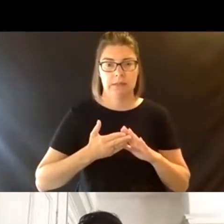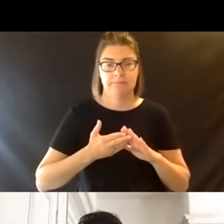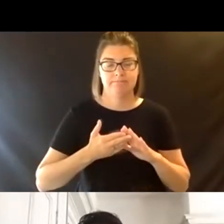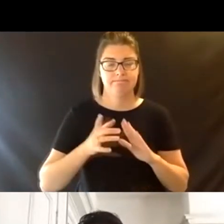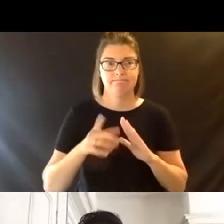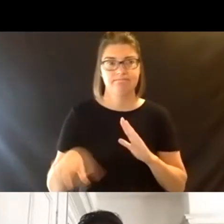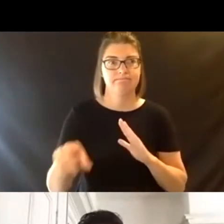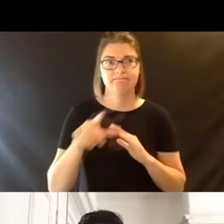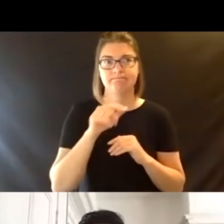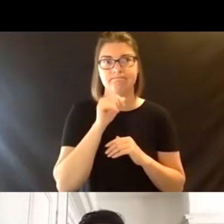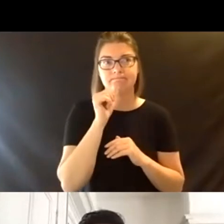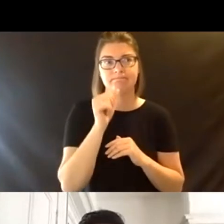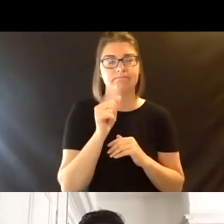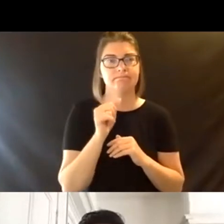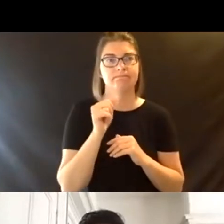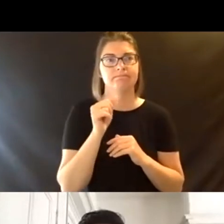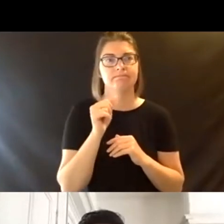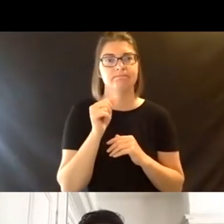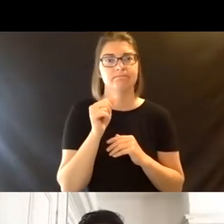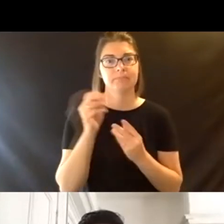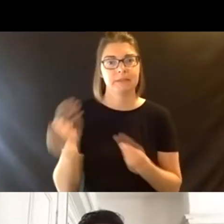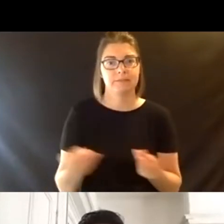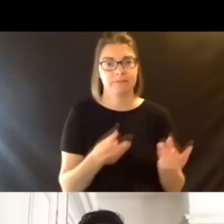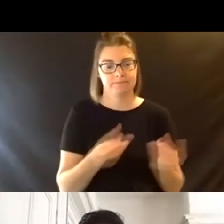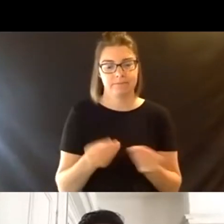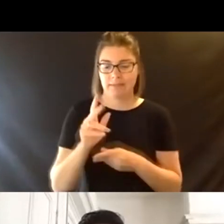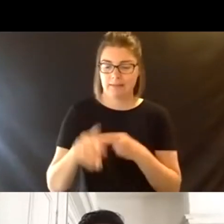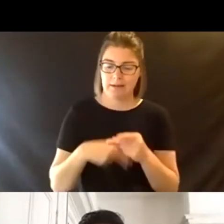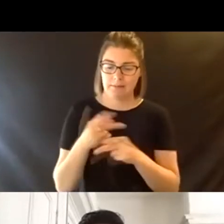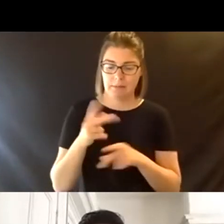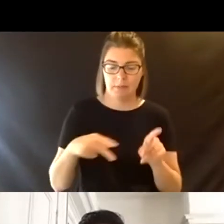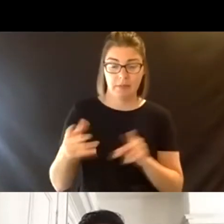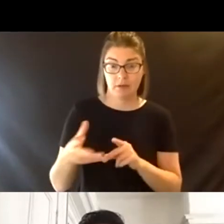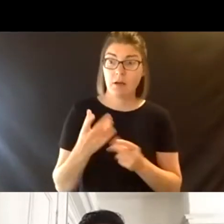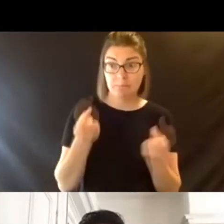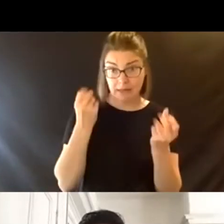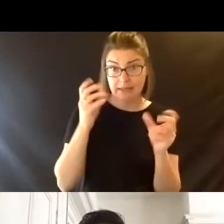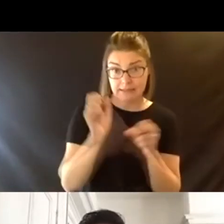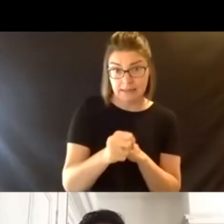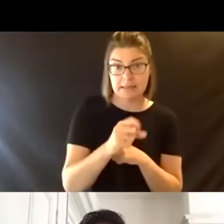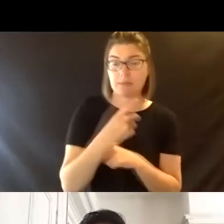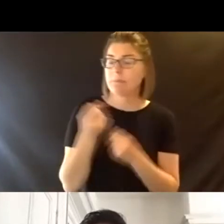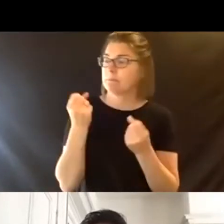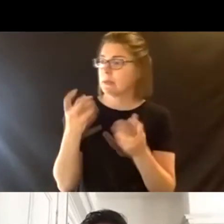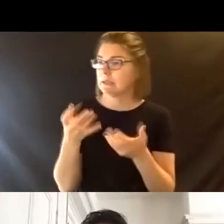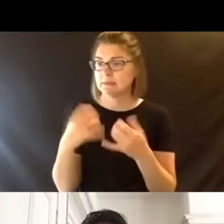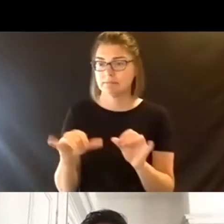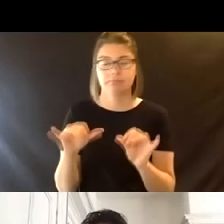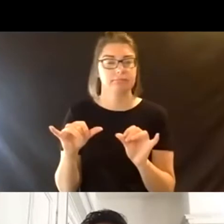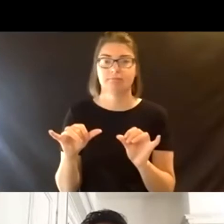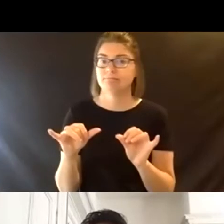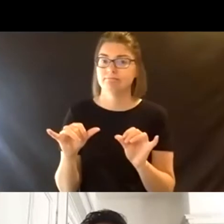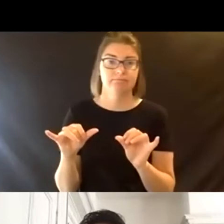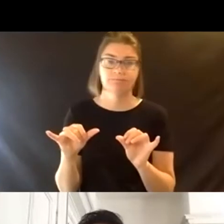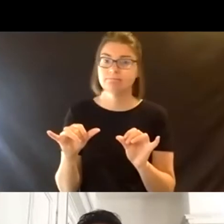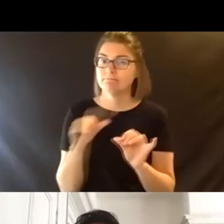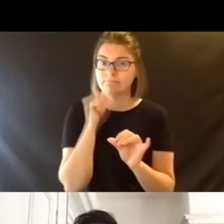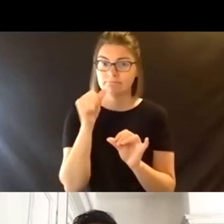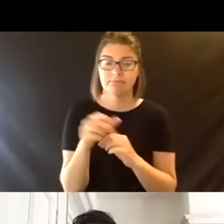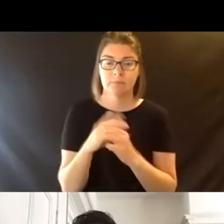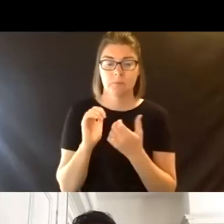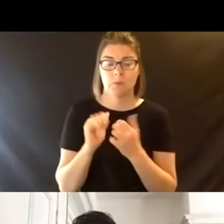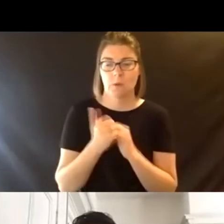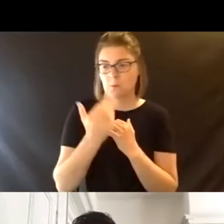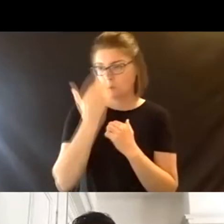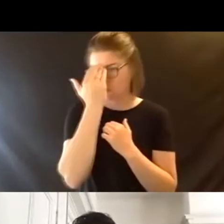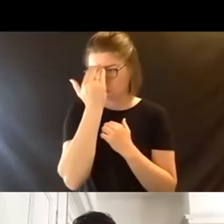facilitating those types of people in those spaces. There are a lot who are, but there's many that aren't. And so how can we tell,